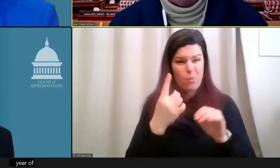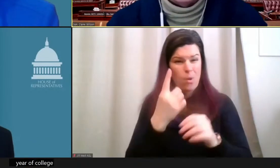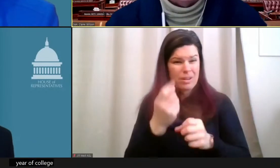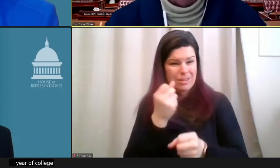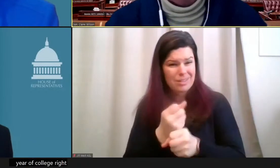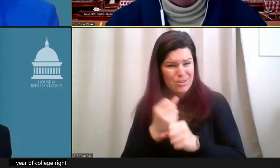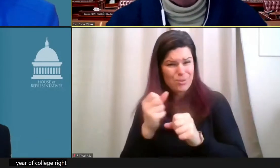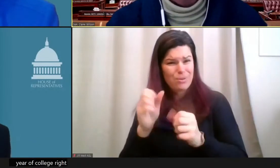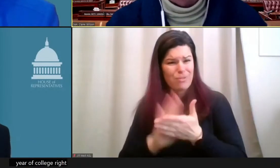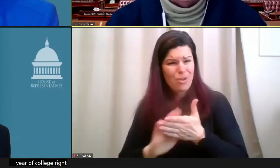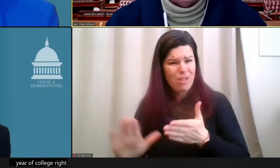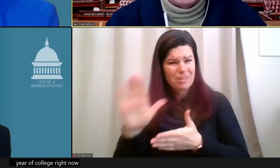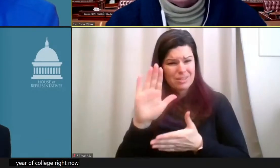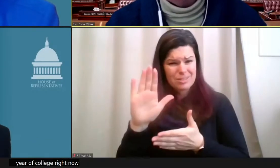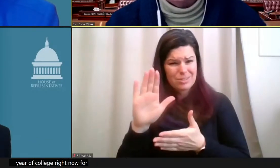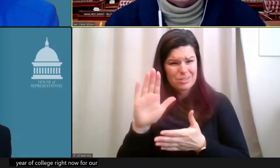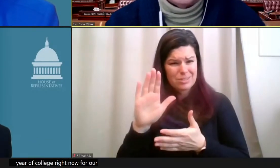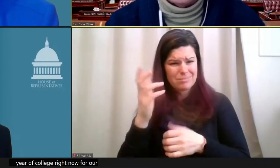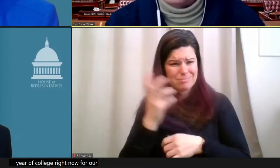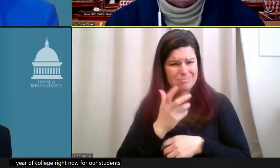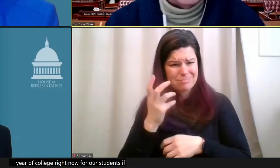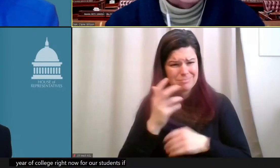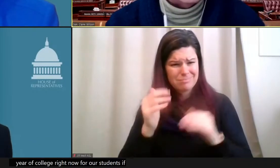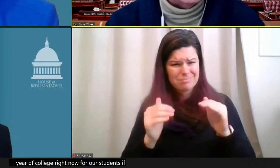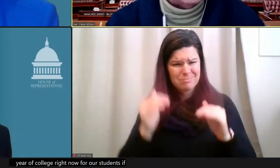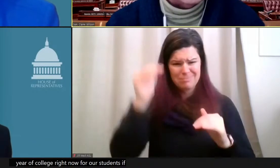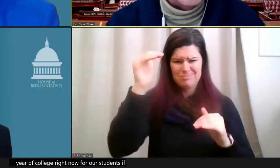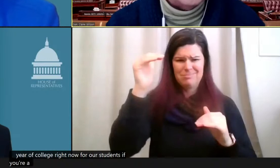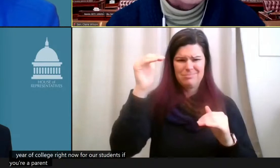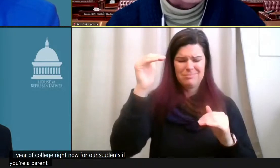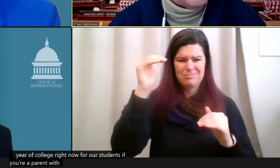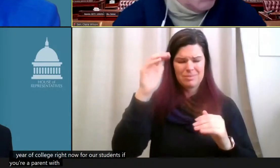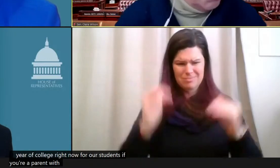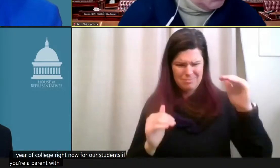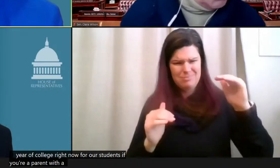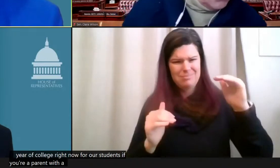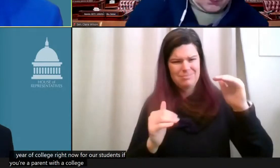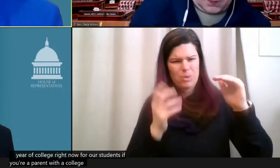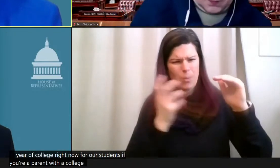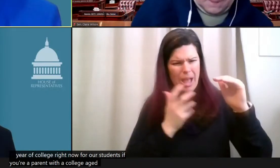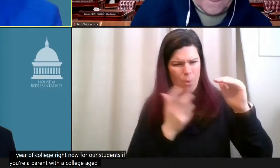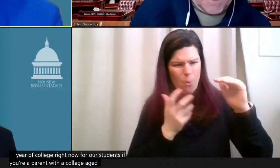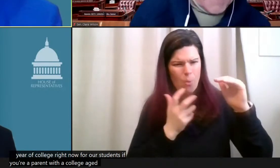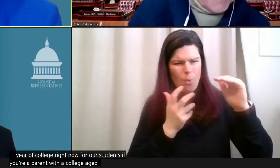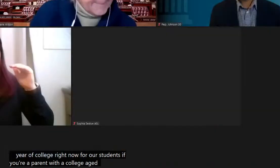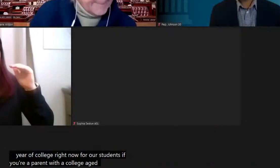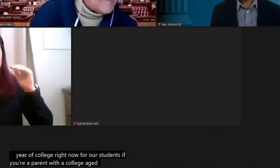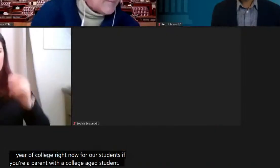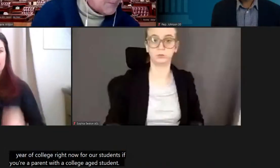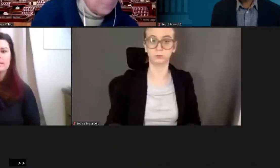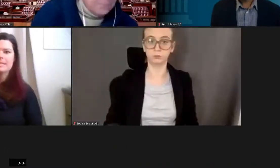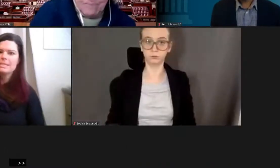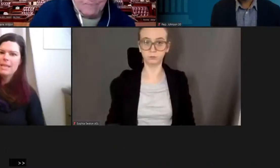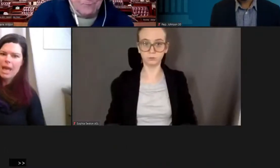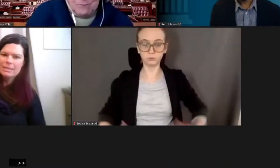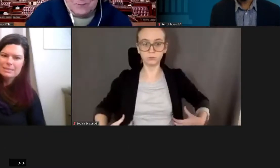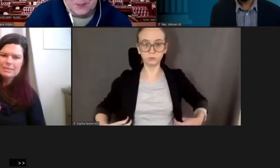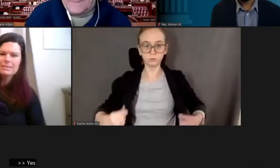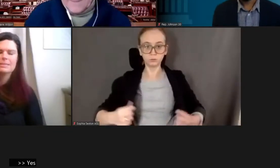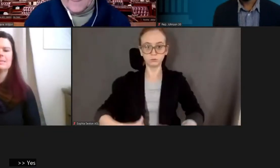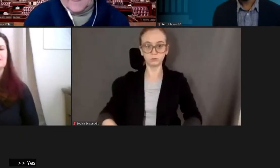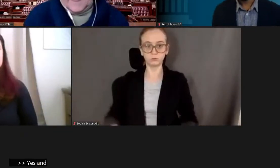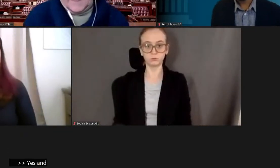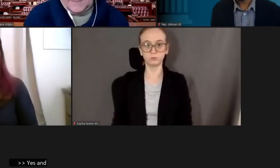for our students, if you're a parent with a college-age student. Yes, and